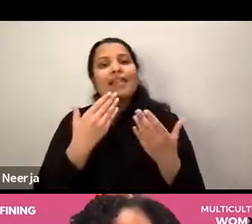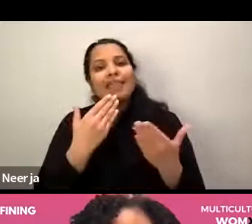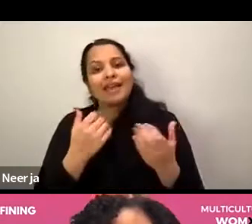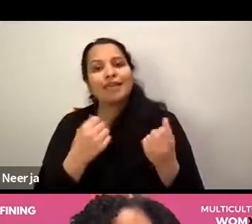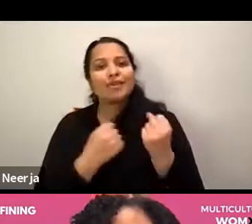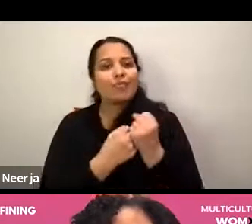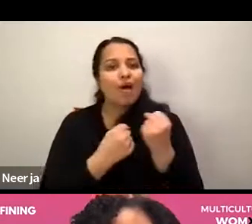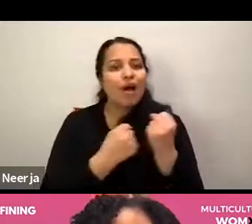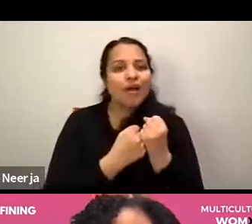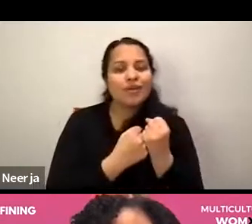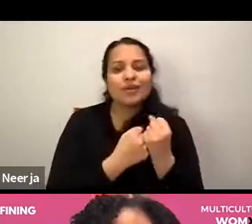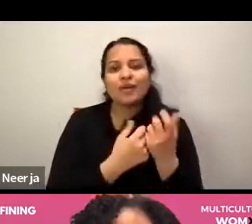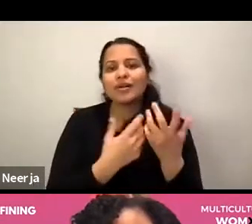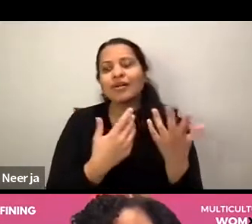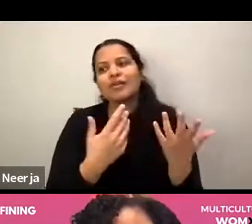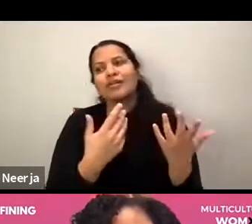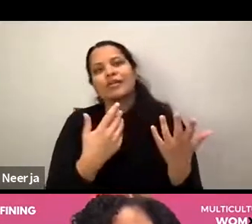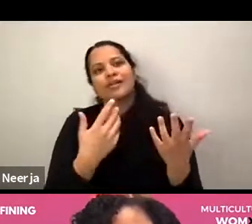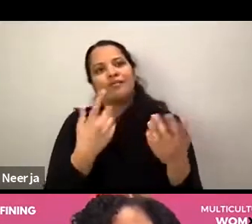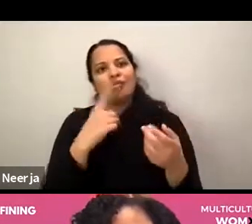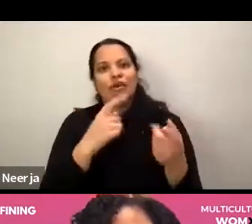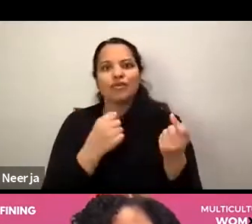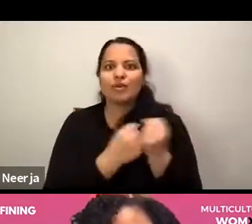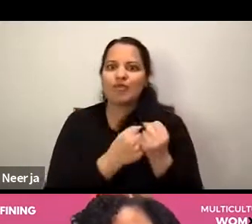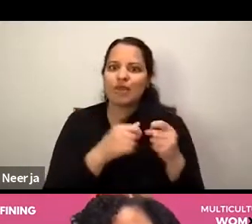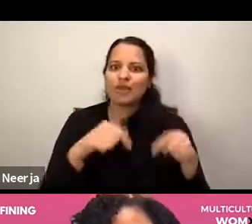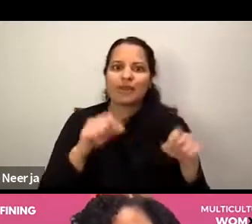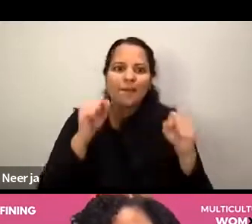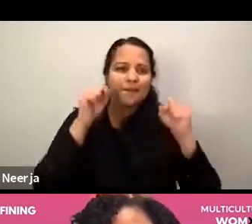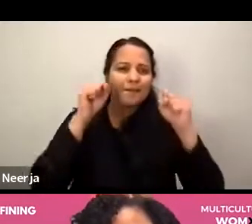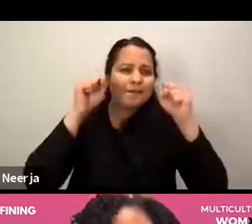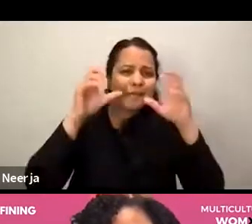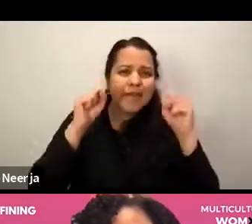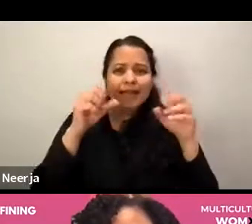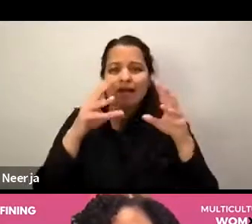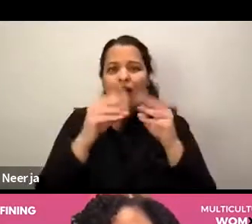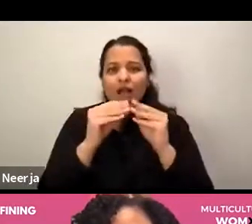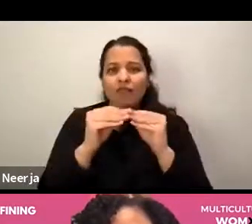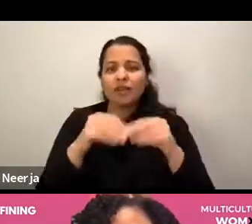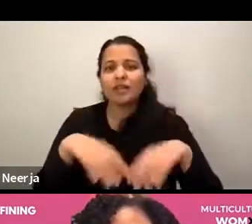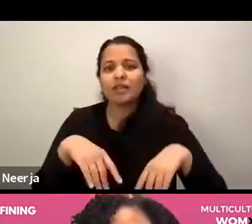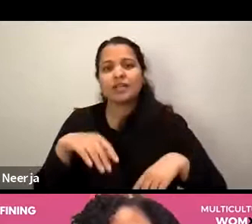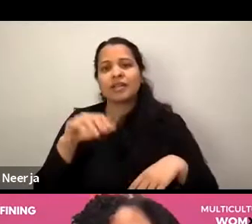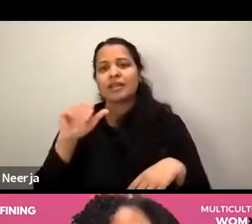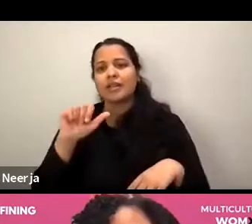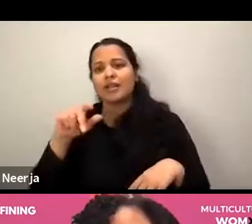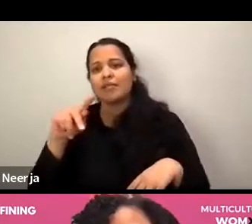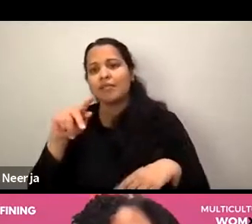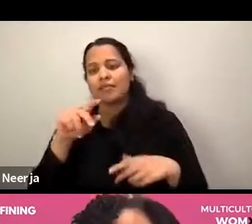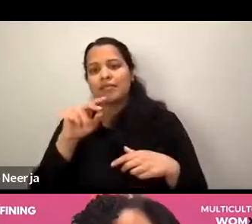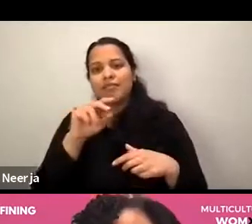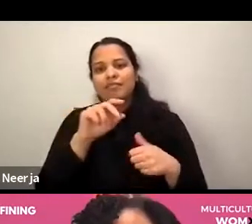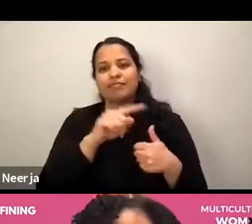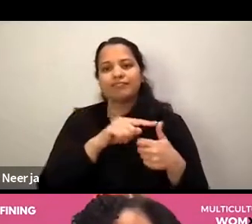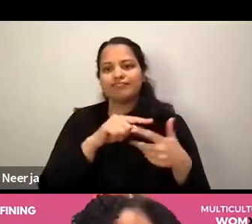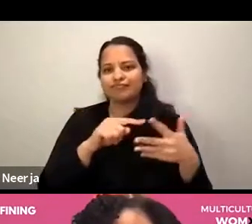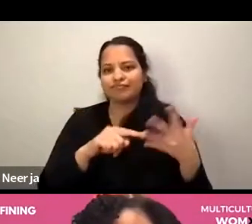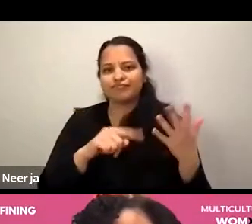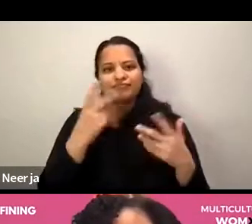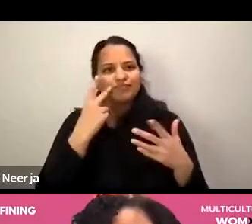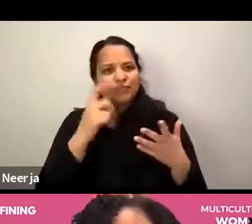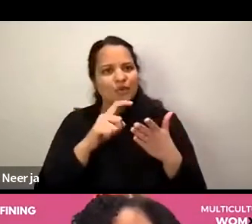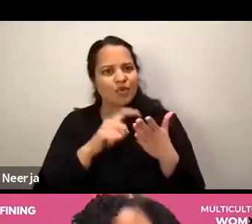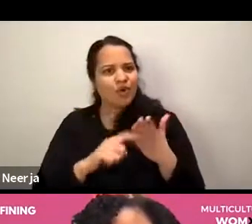for this amazing, for supporting us in this amazing conference. AARP, Comcast, NBC Universal, AT&T, and